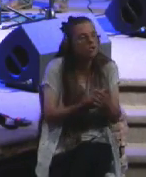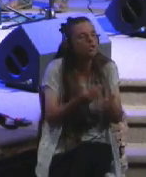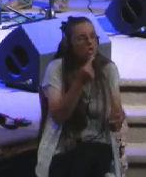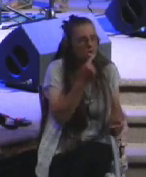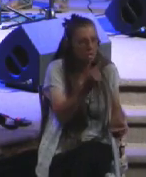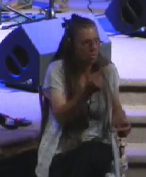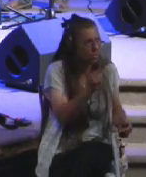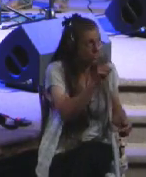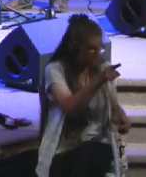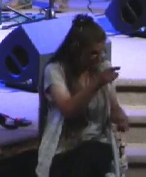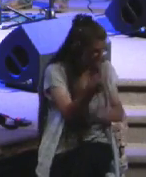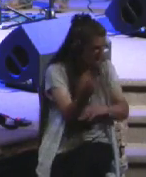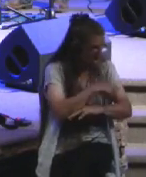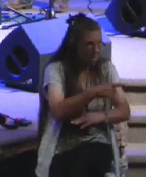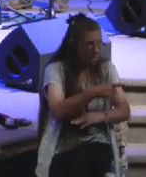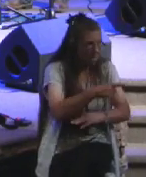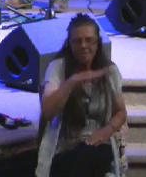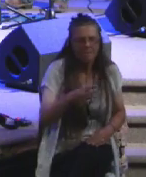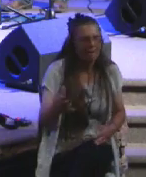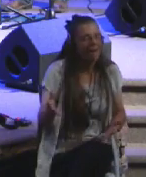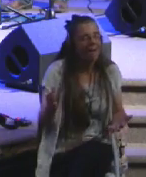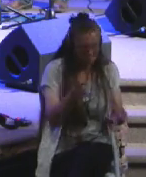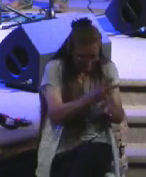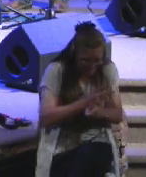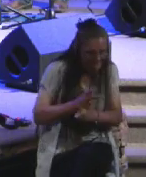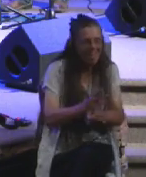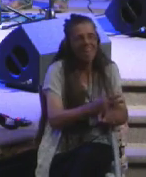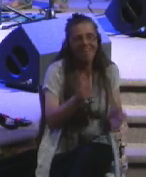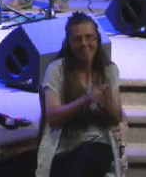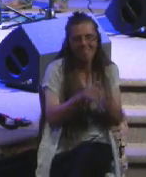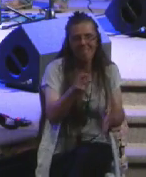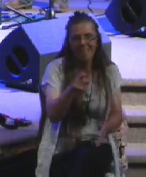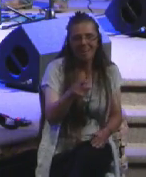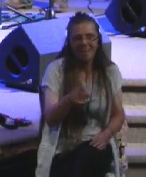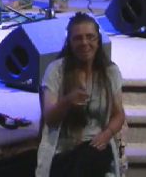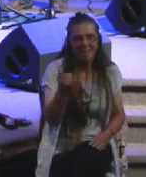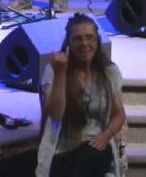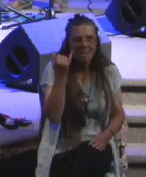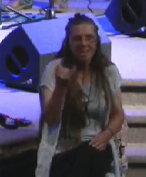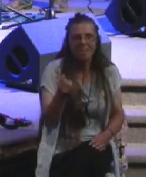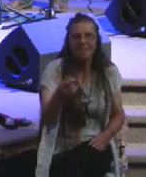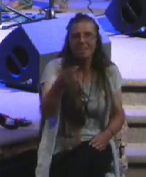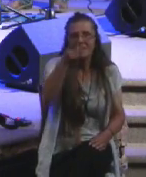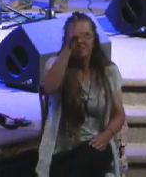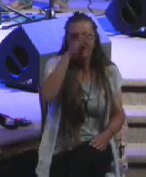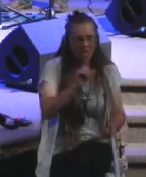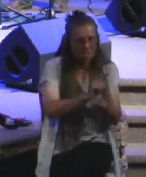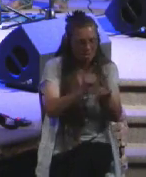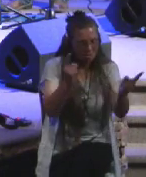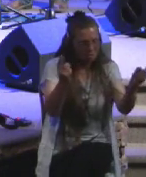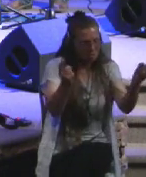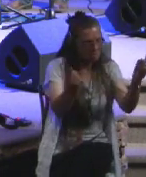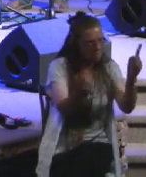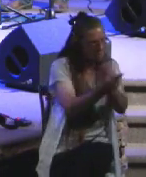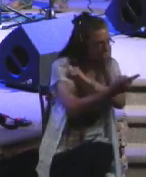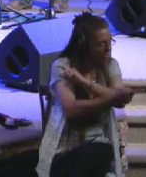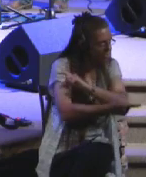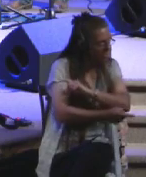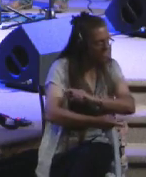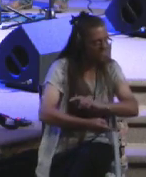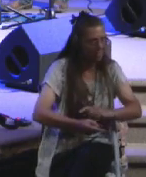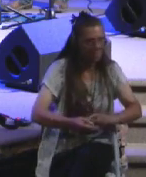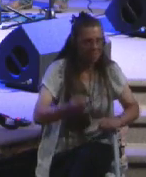you today. God will take care of that. If God could shift Israel after an encounter with